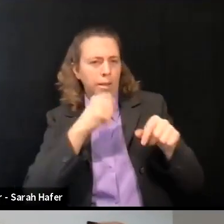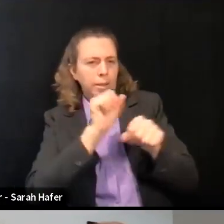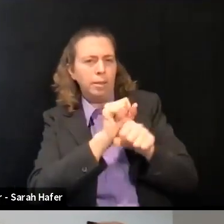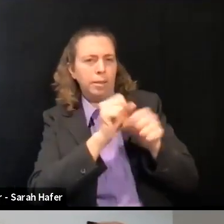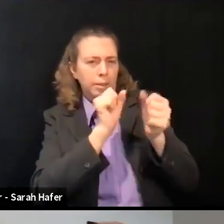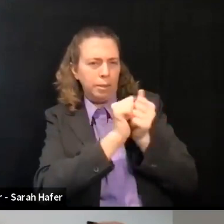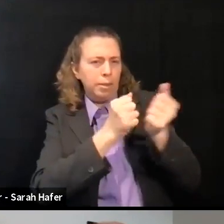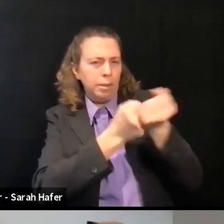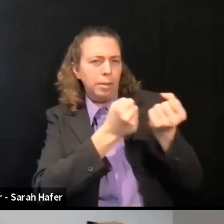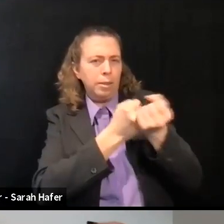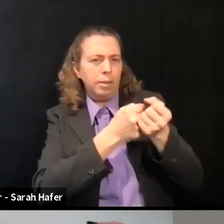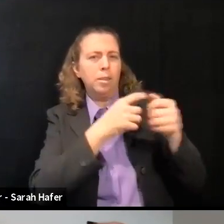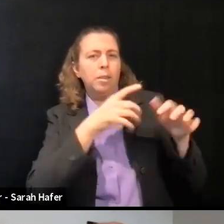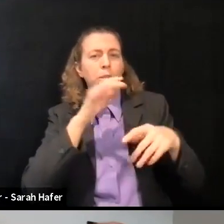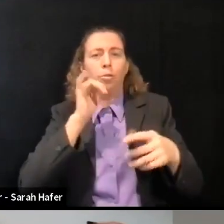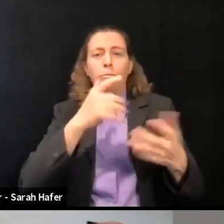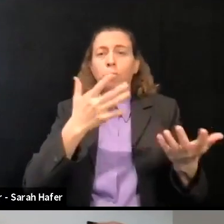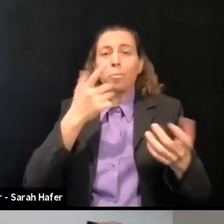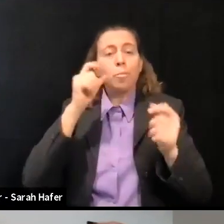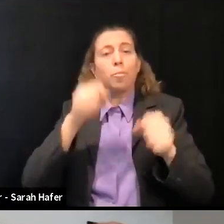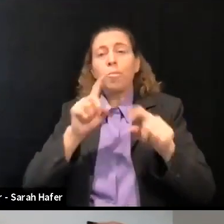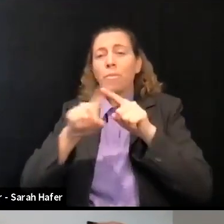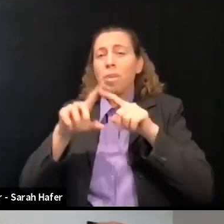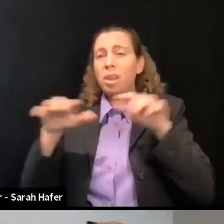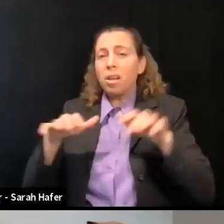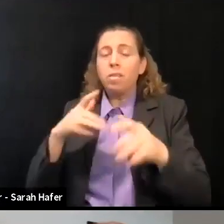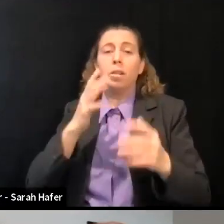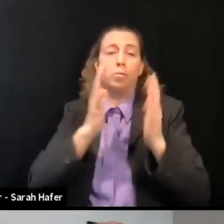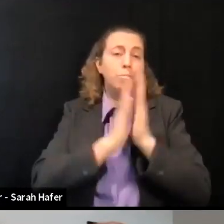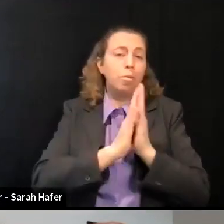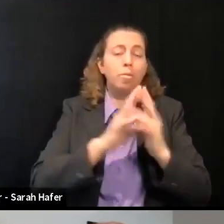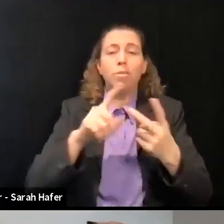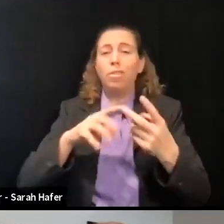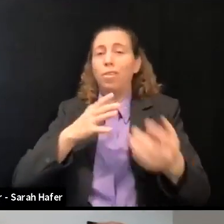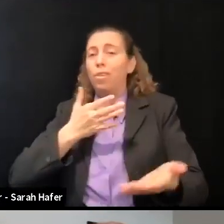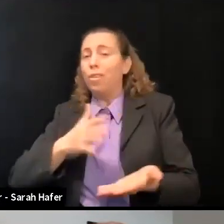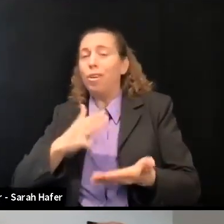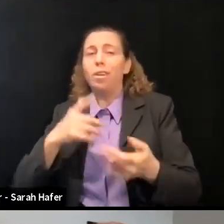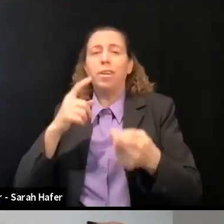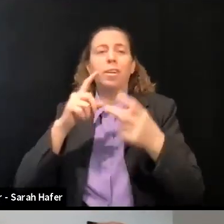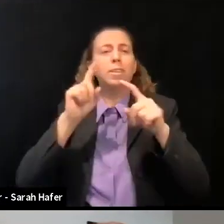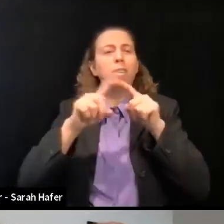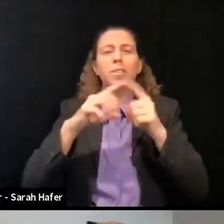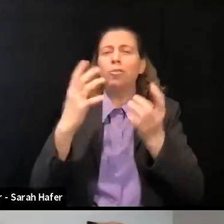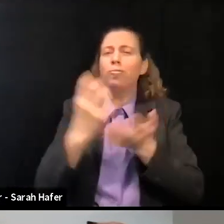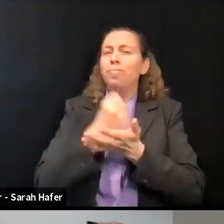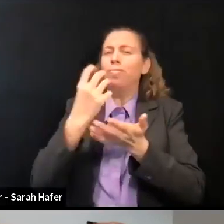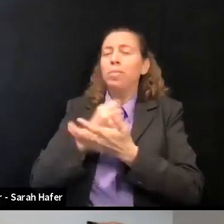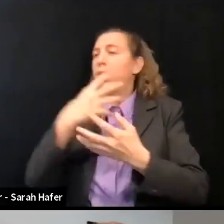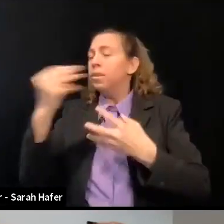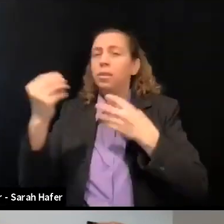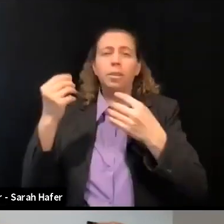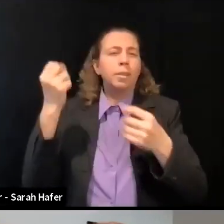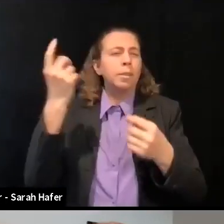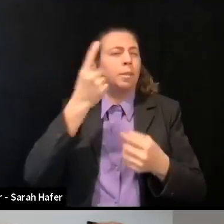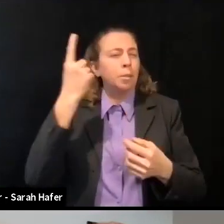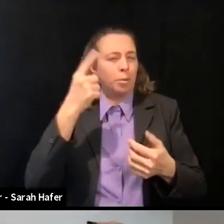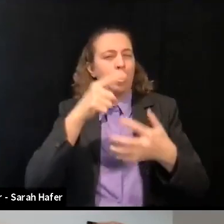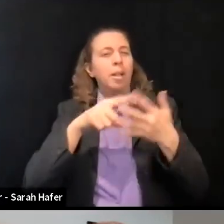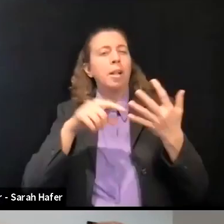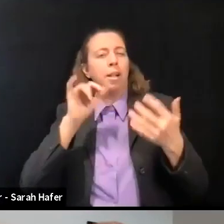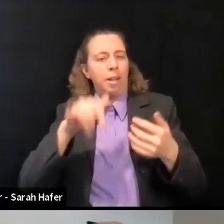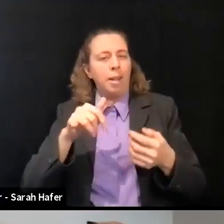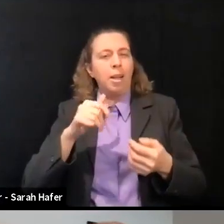praying, different ways that we can actually relieve some of those feelings, but also,